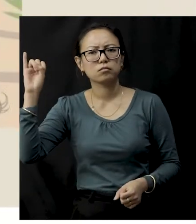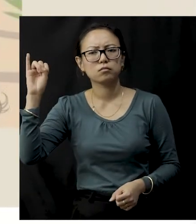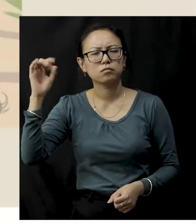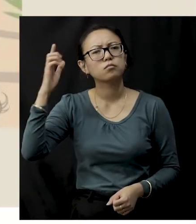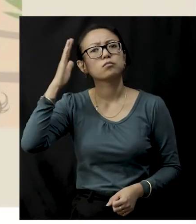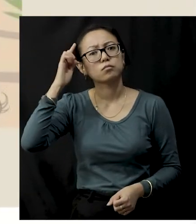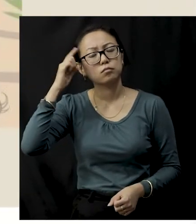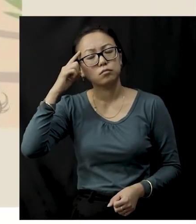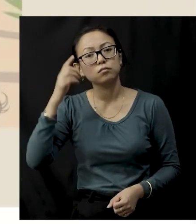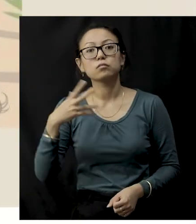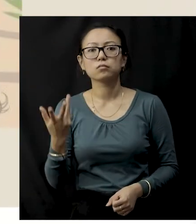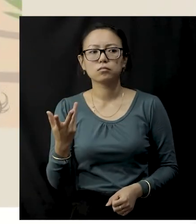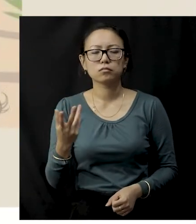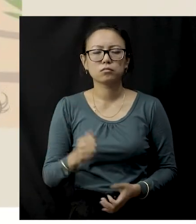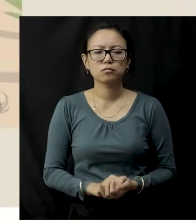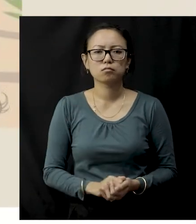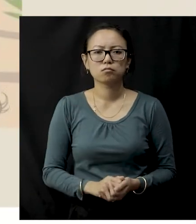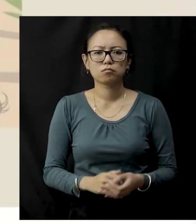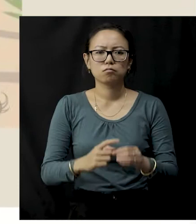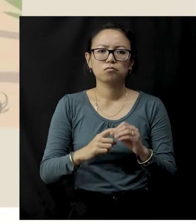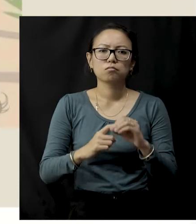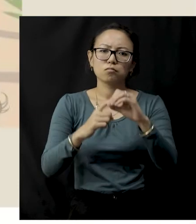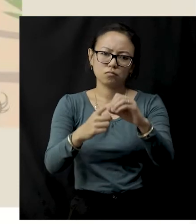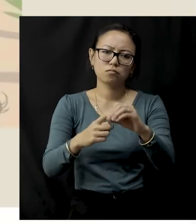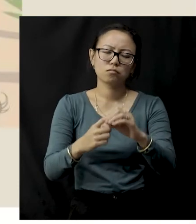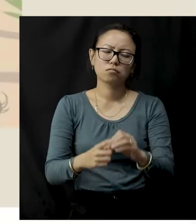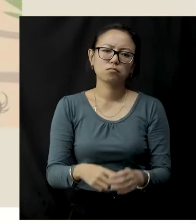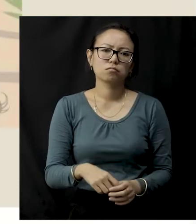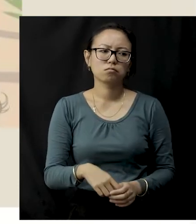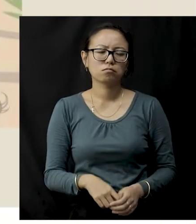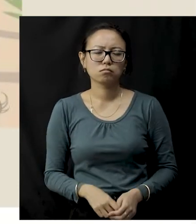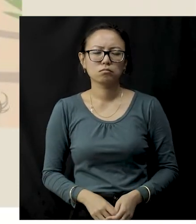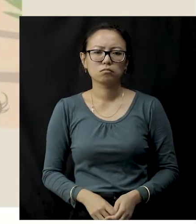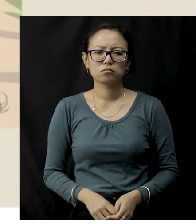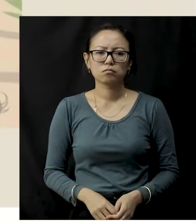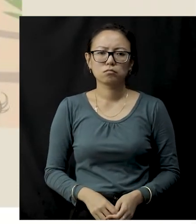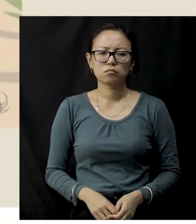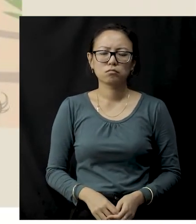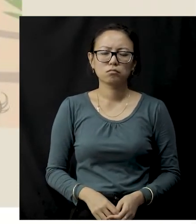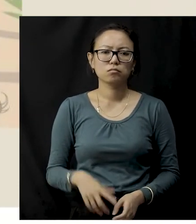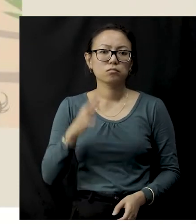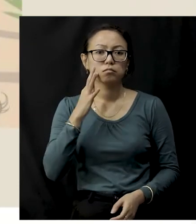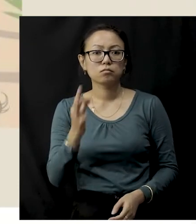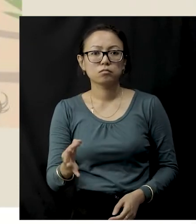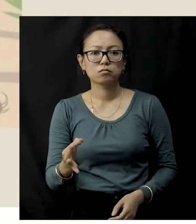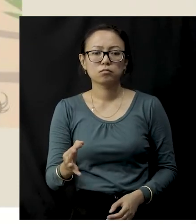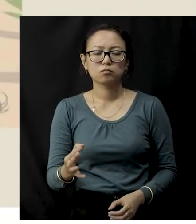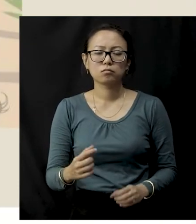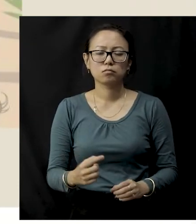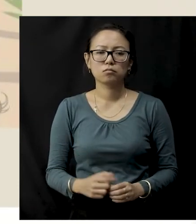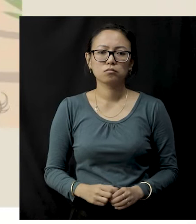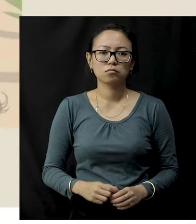wood? So that is a question for you and me, right? We don't know the exact story of the wheel, all right? But we